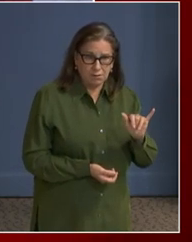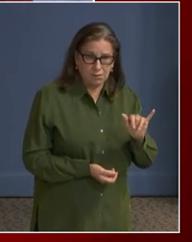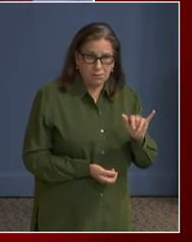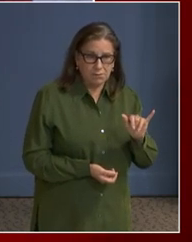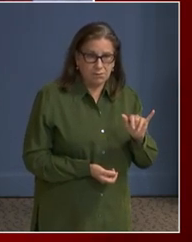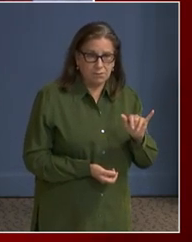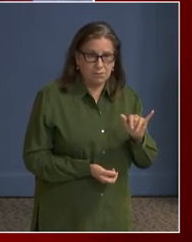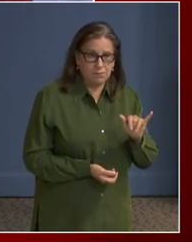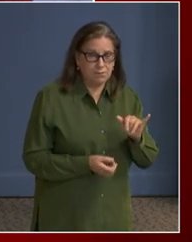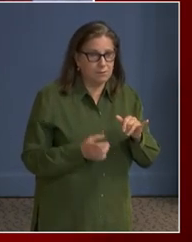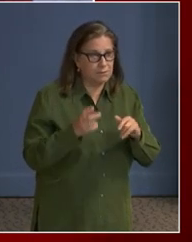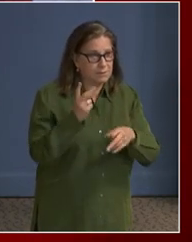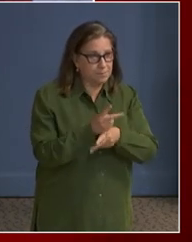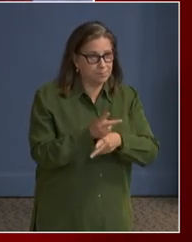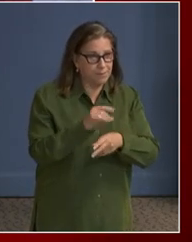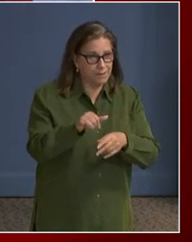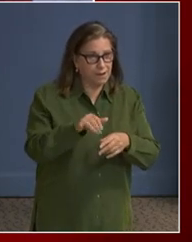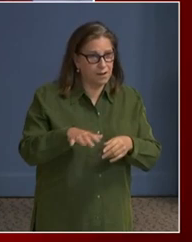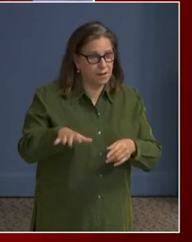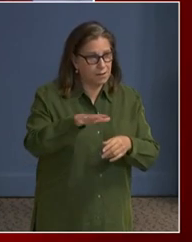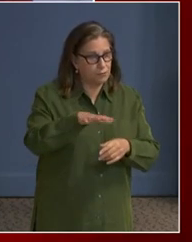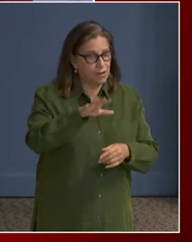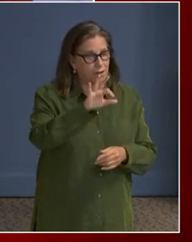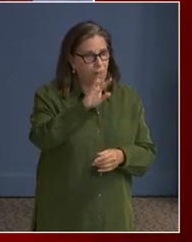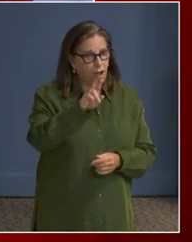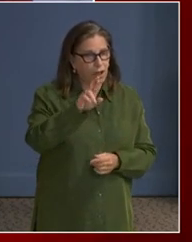the only site that the district is interested in.